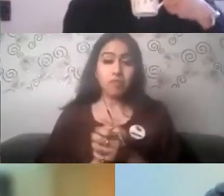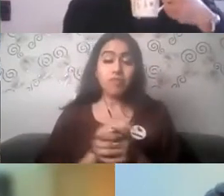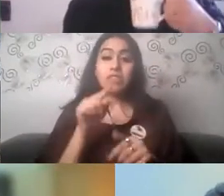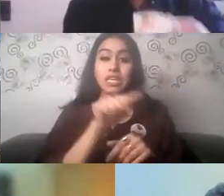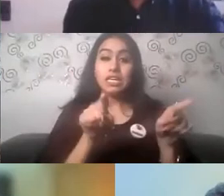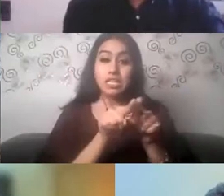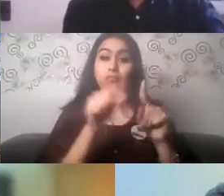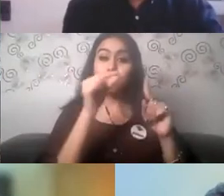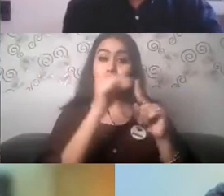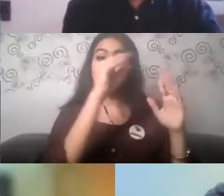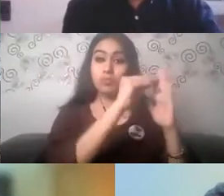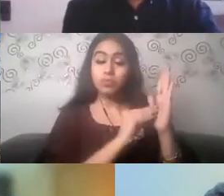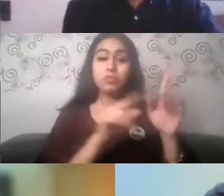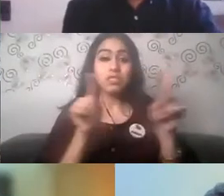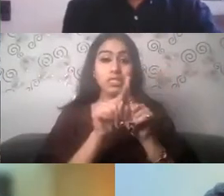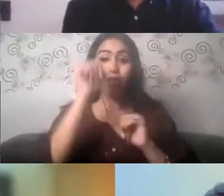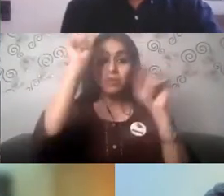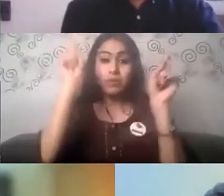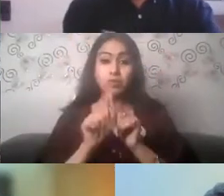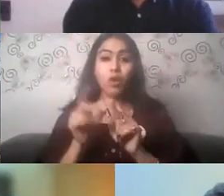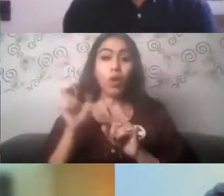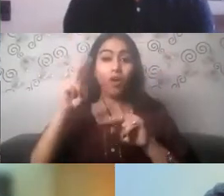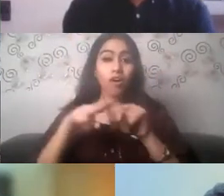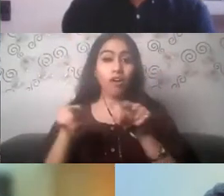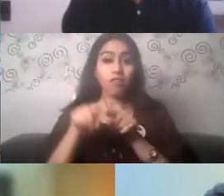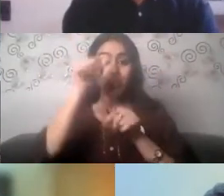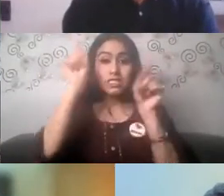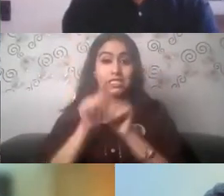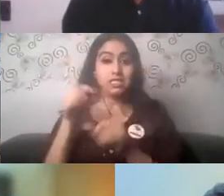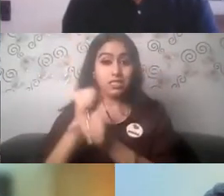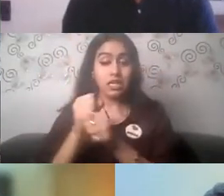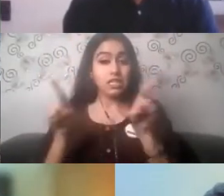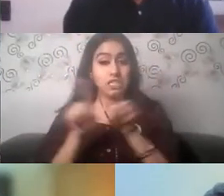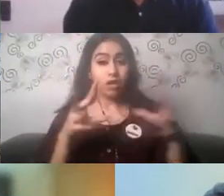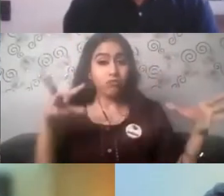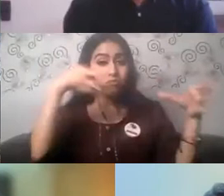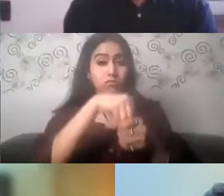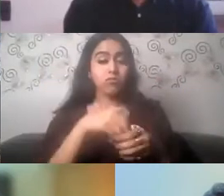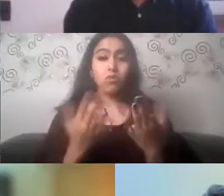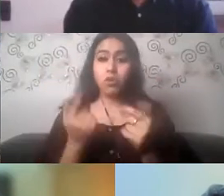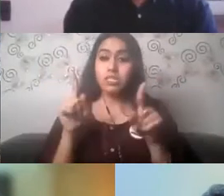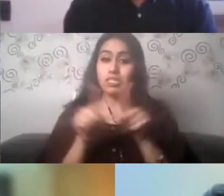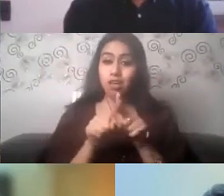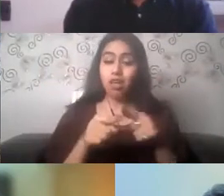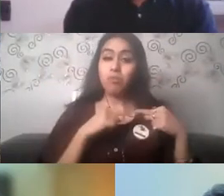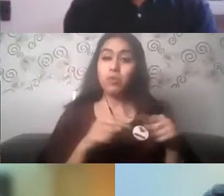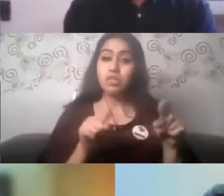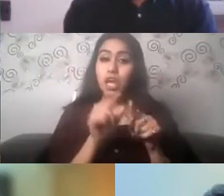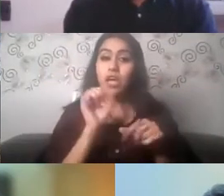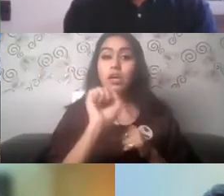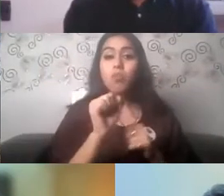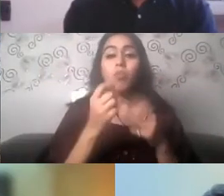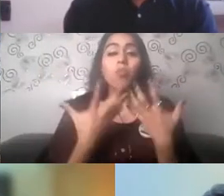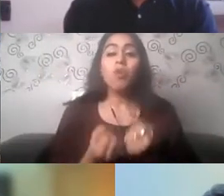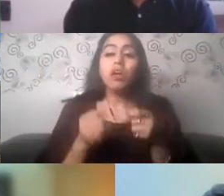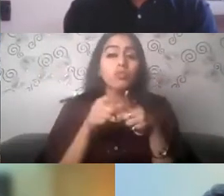the policy of the government in India? But so how can they keep people with disability at the heart of what they do? And